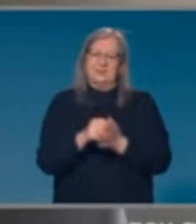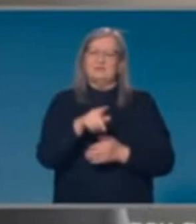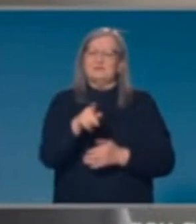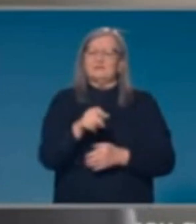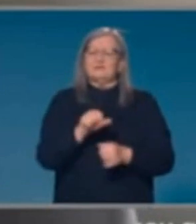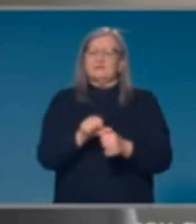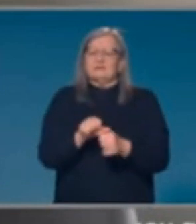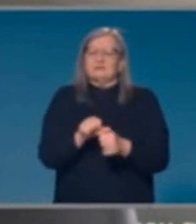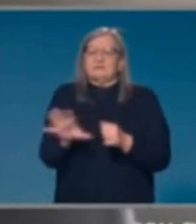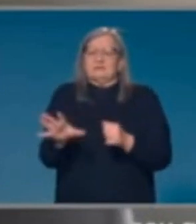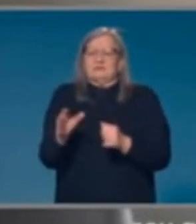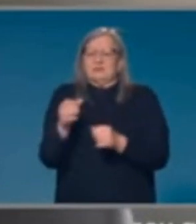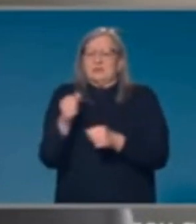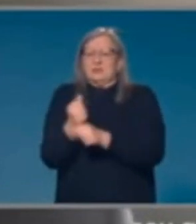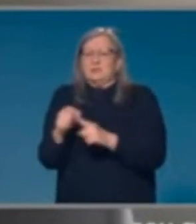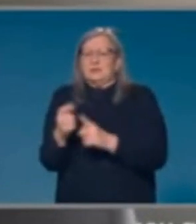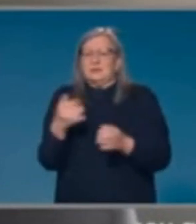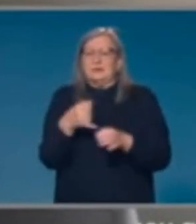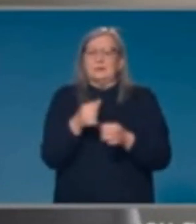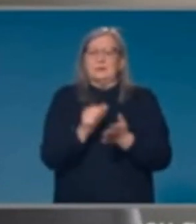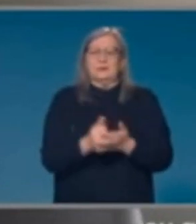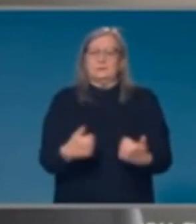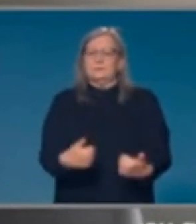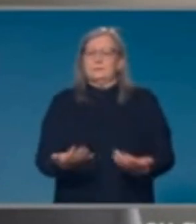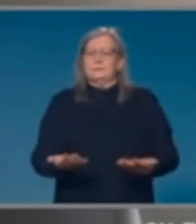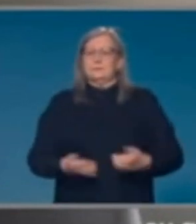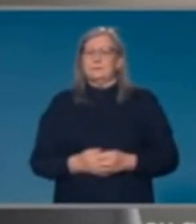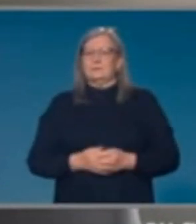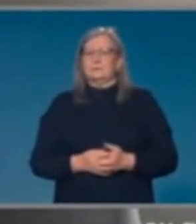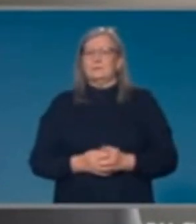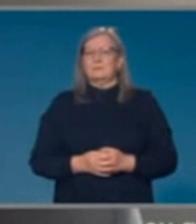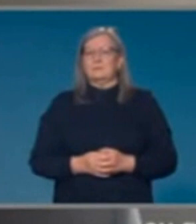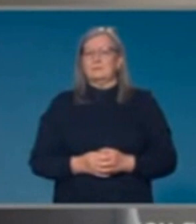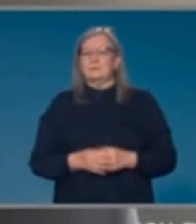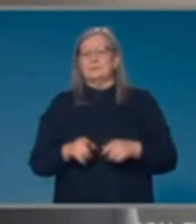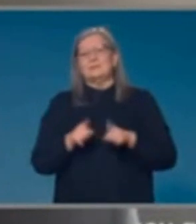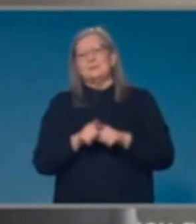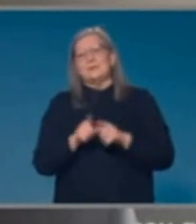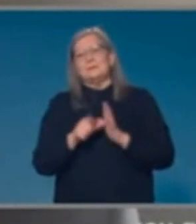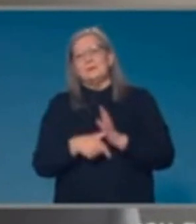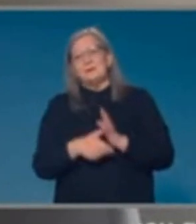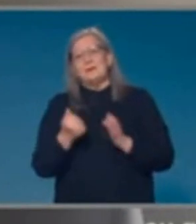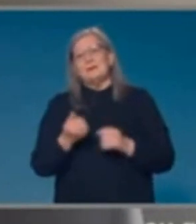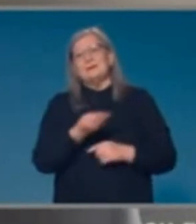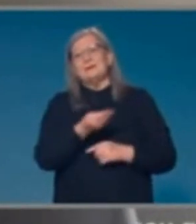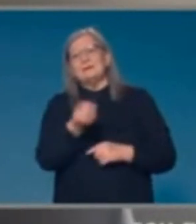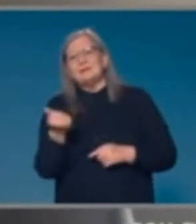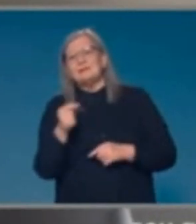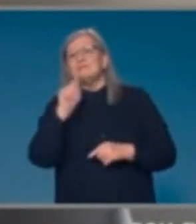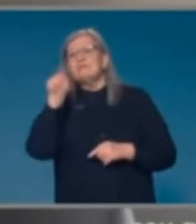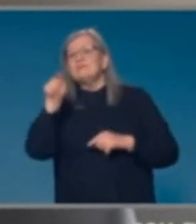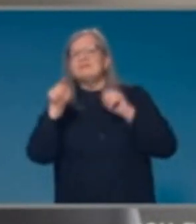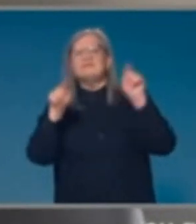At the same time, there are areas, particularly some communities, and I was looking at these numbers